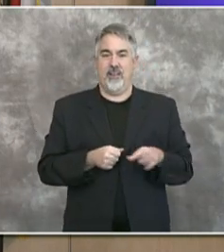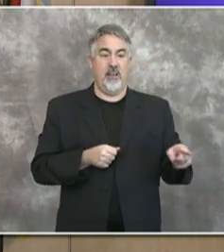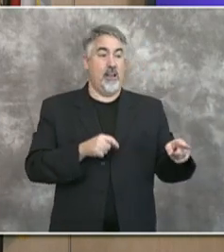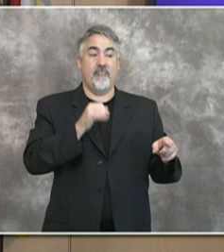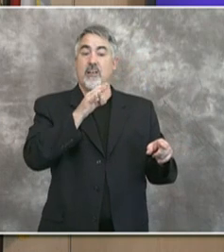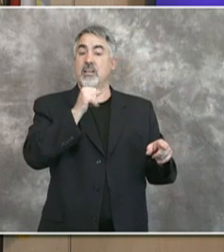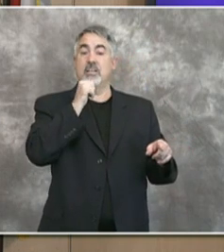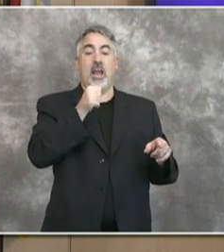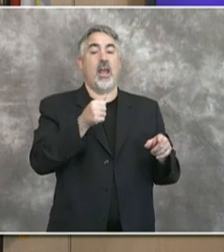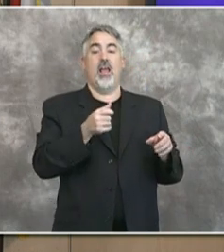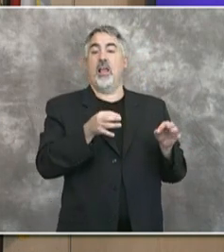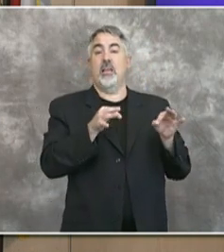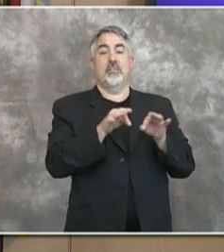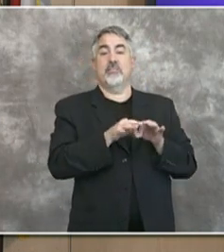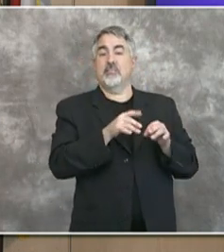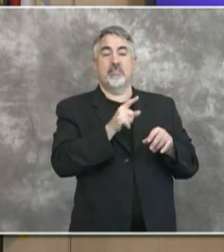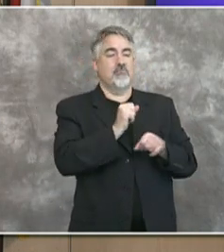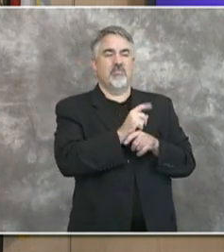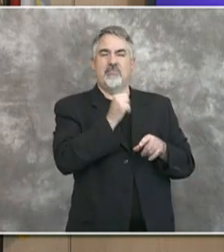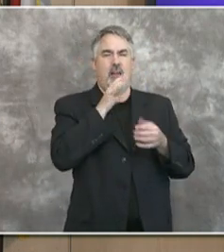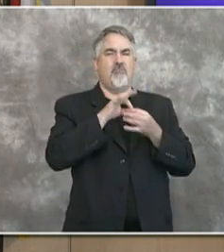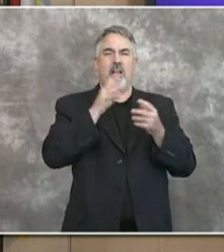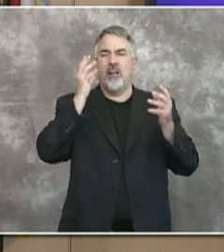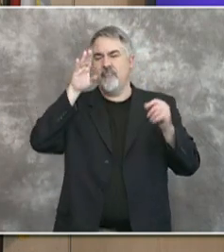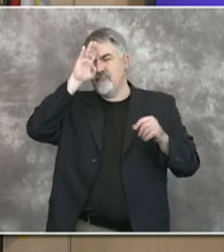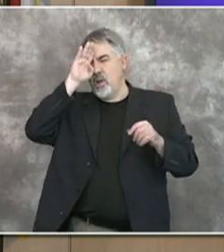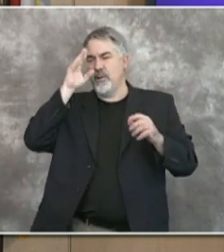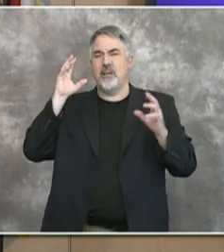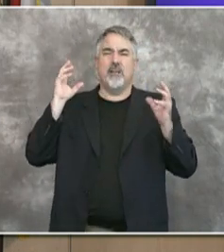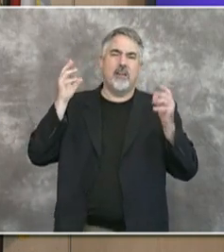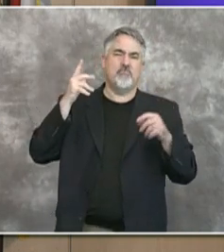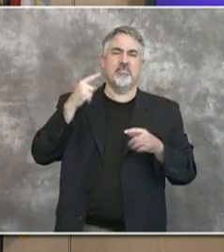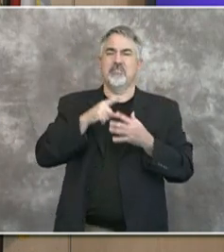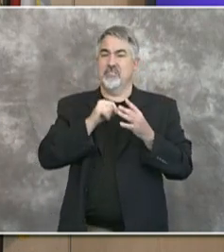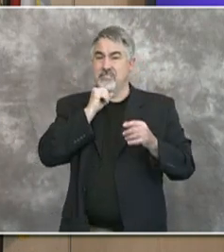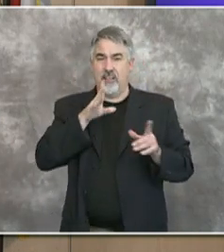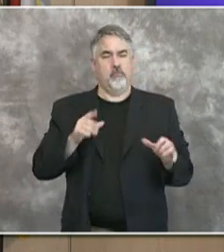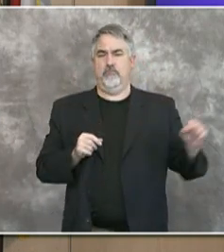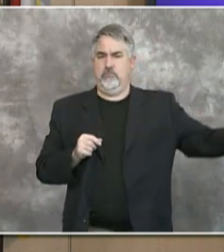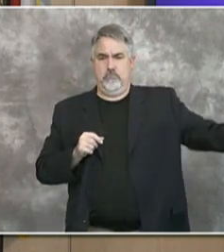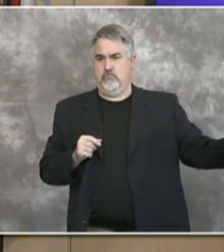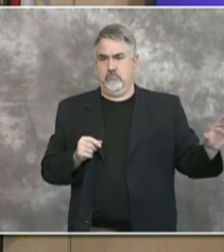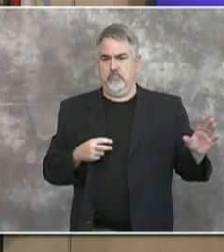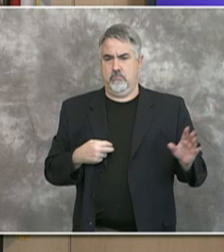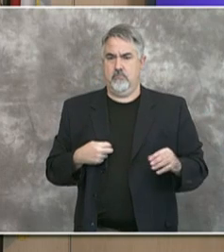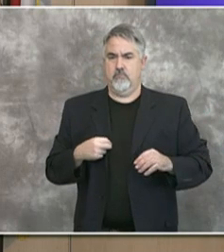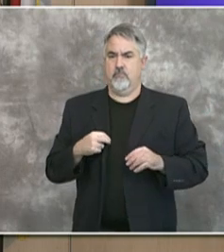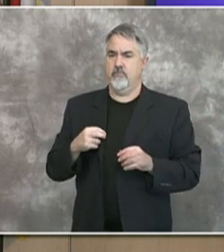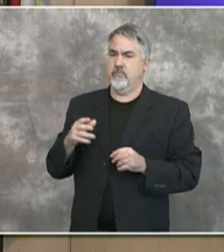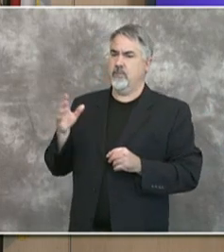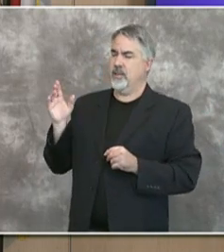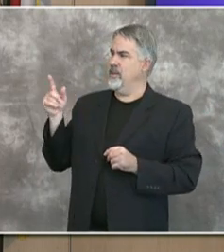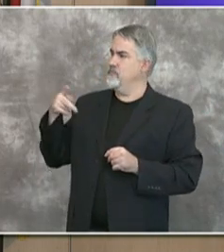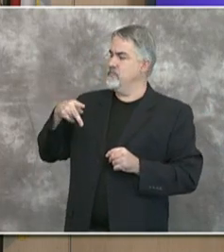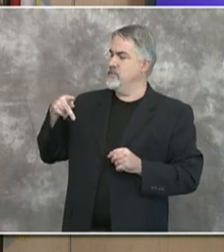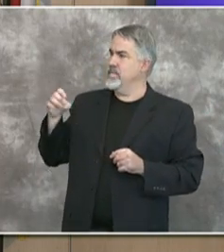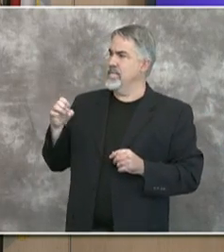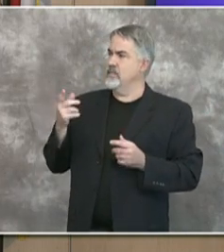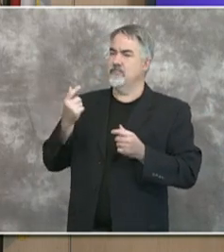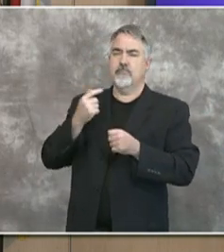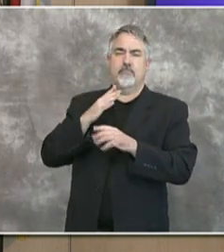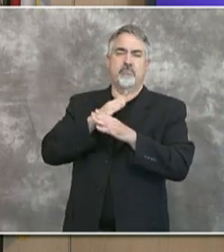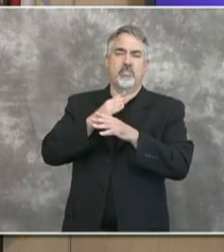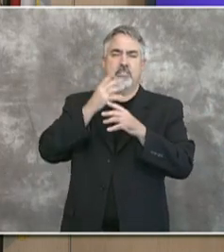place. We also requested from the state of California any assistance on the prioritization for personal protective equipment and